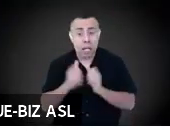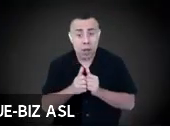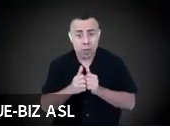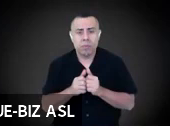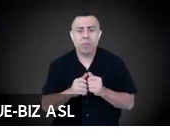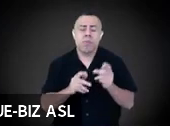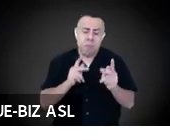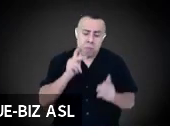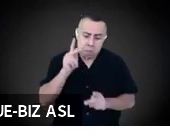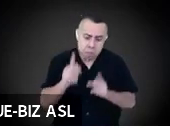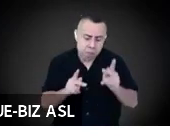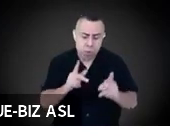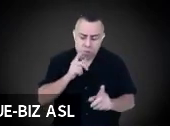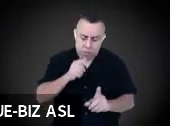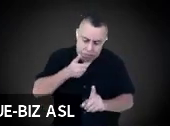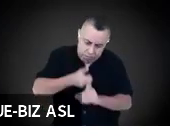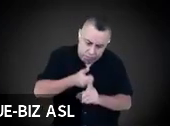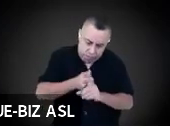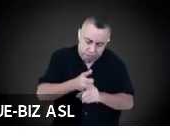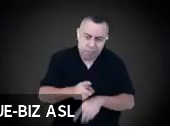and, you know,